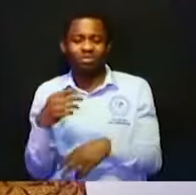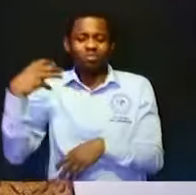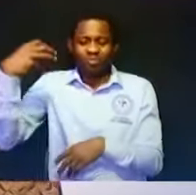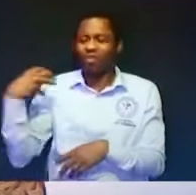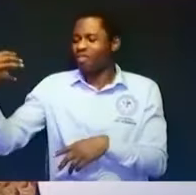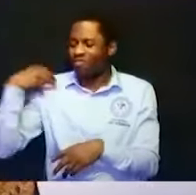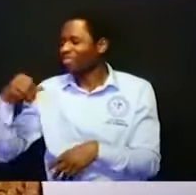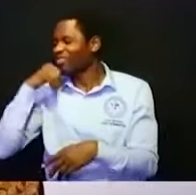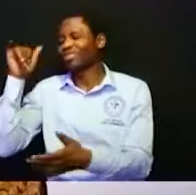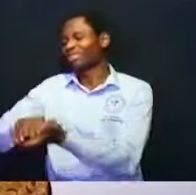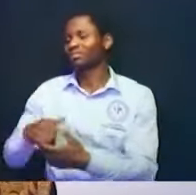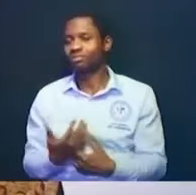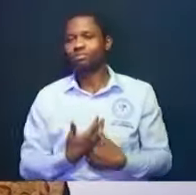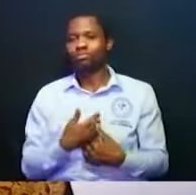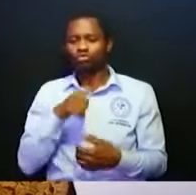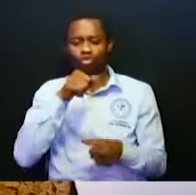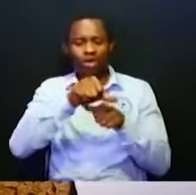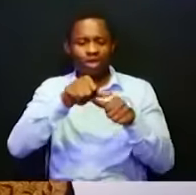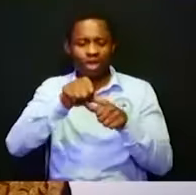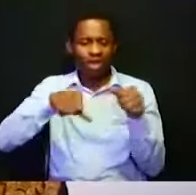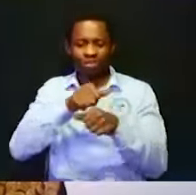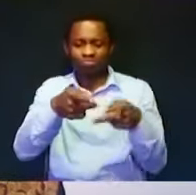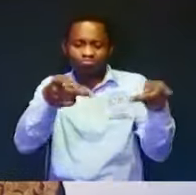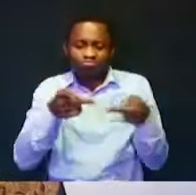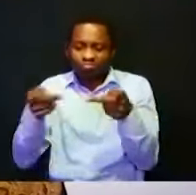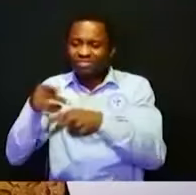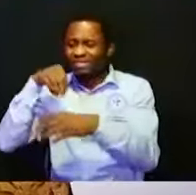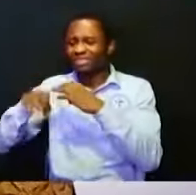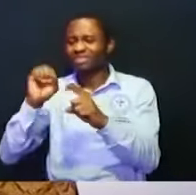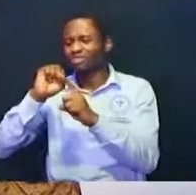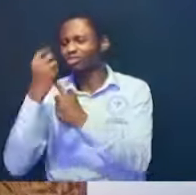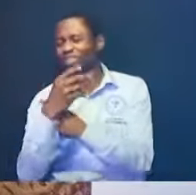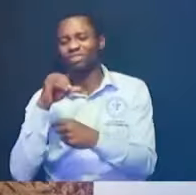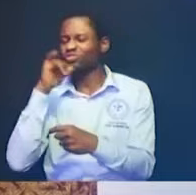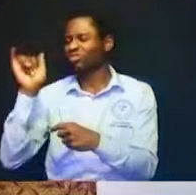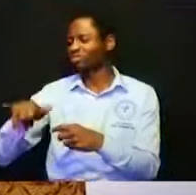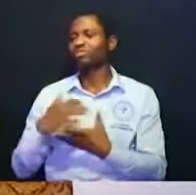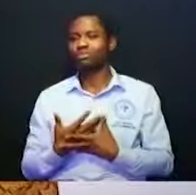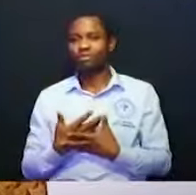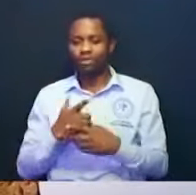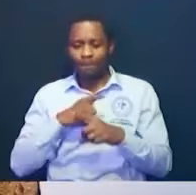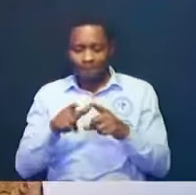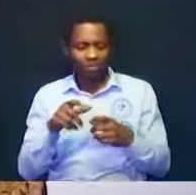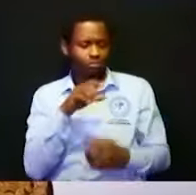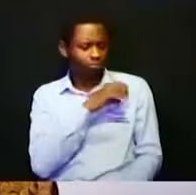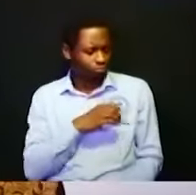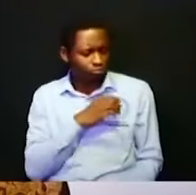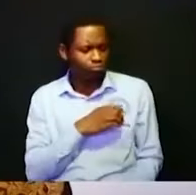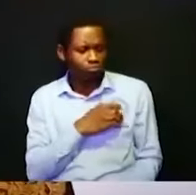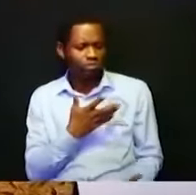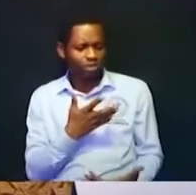enkomo it's not about positions people hold in the society enye jina bre ane jina pen a nipa wo e wa asasi so na meka ma just like what